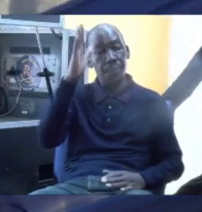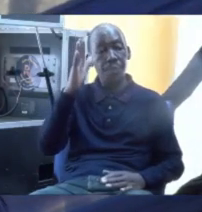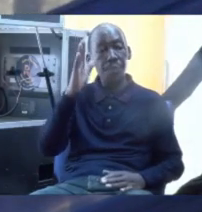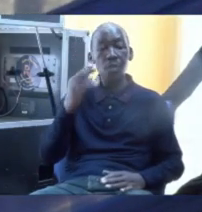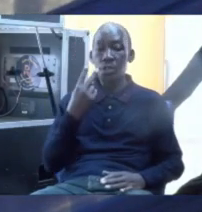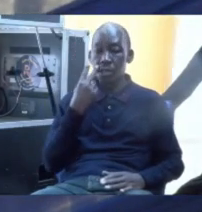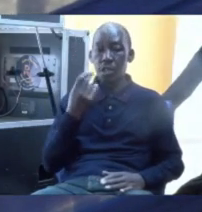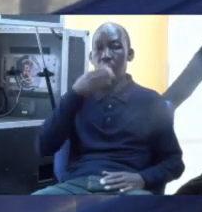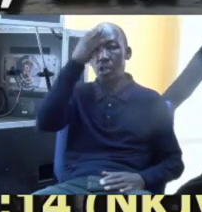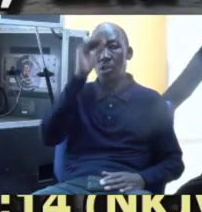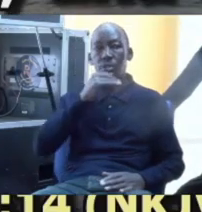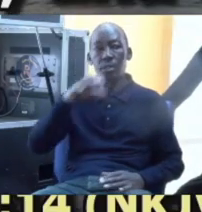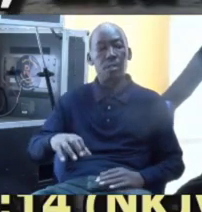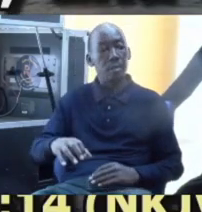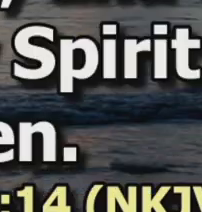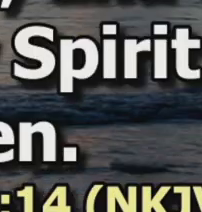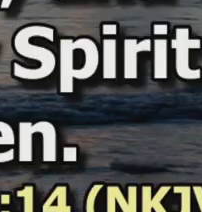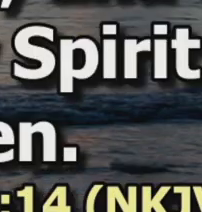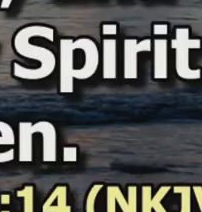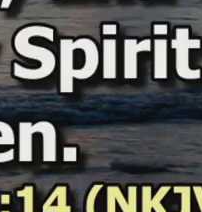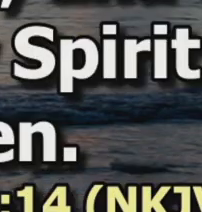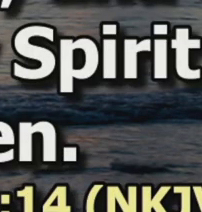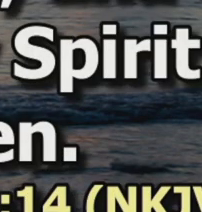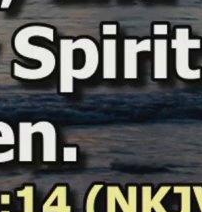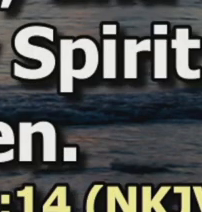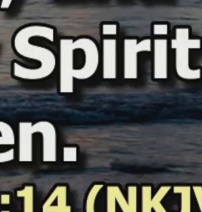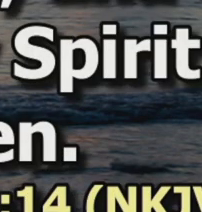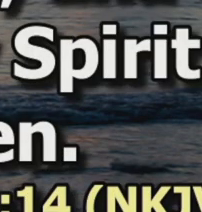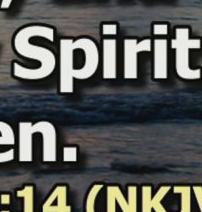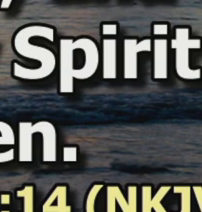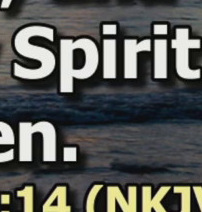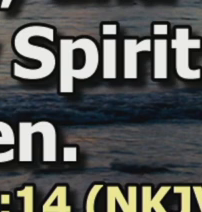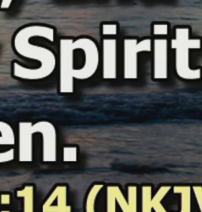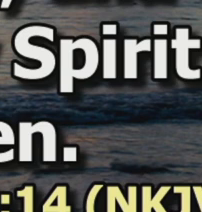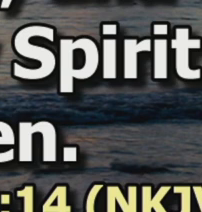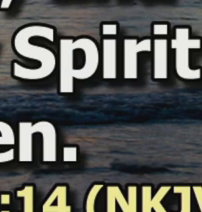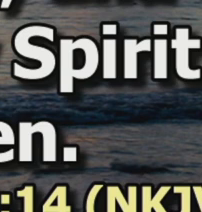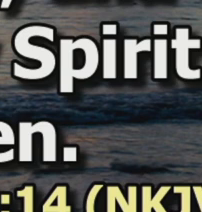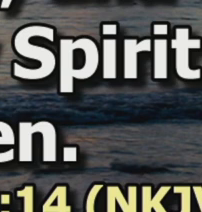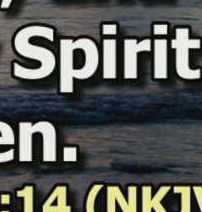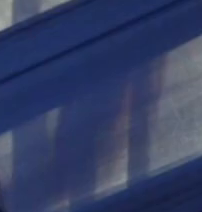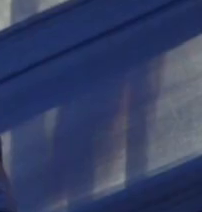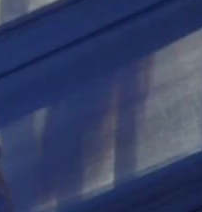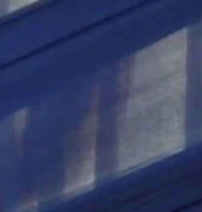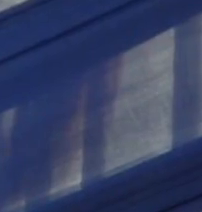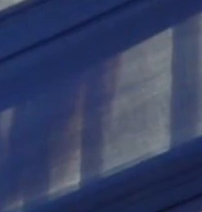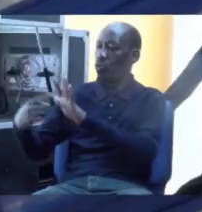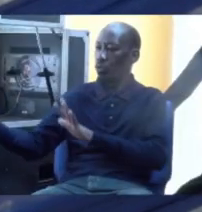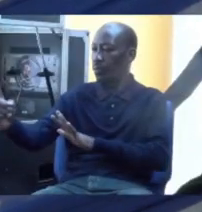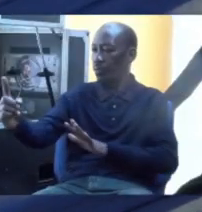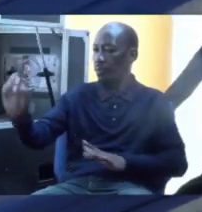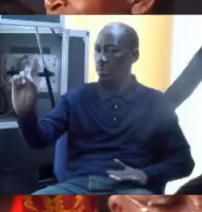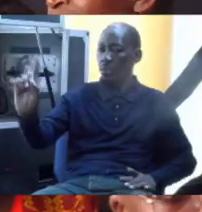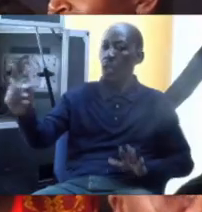see God the Son. Unaona Mungu Mwana. And God the Holy Spirit. Na Mungu Roho Mtakatifu. Come on, show your neighbor one finger. Hebu muonyeshe jirani kidole kimoja. And tell